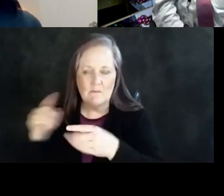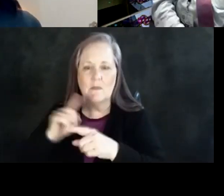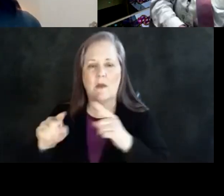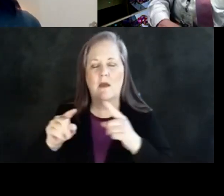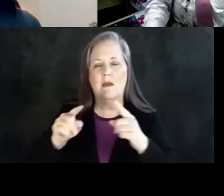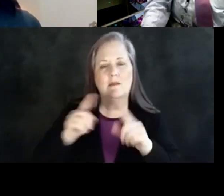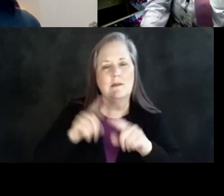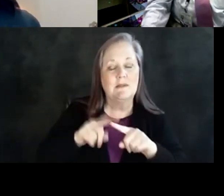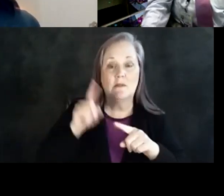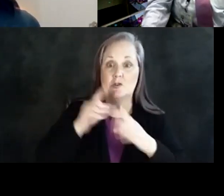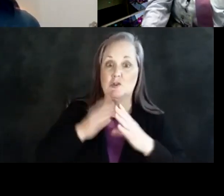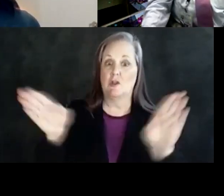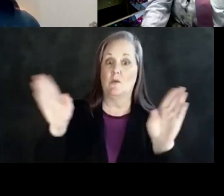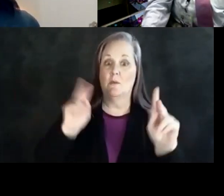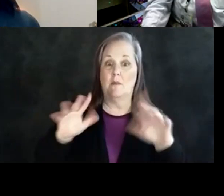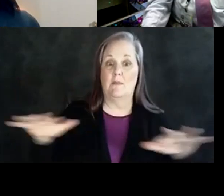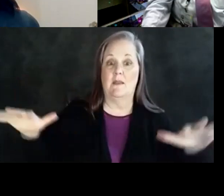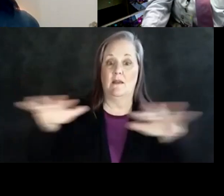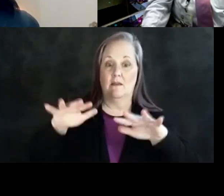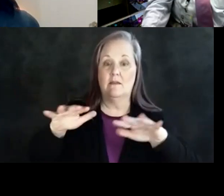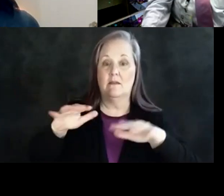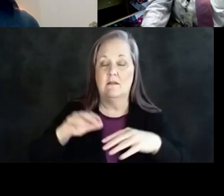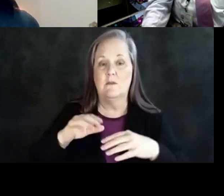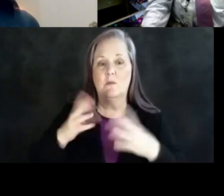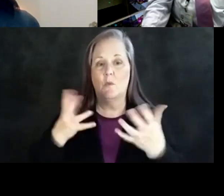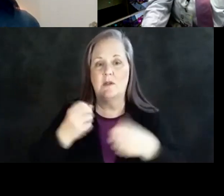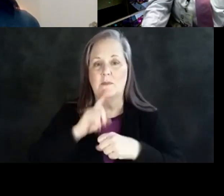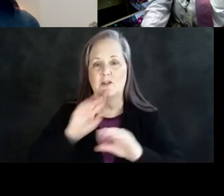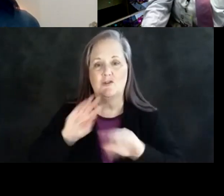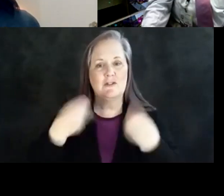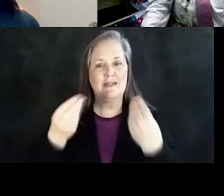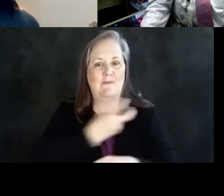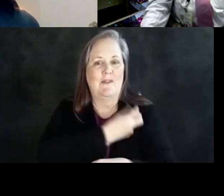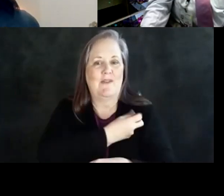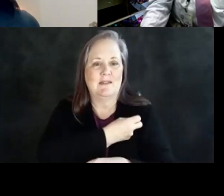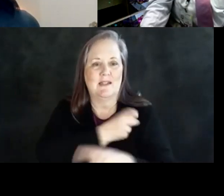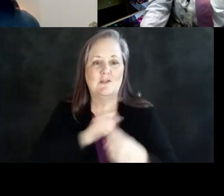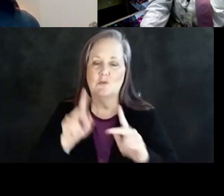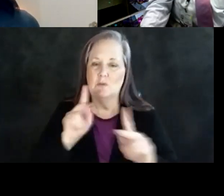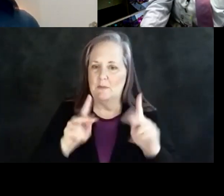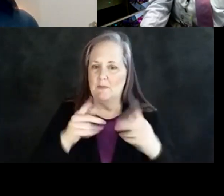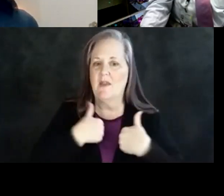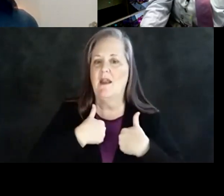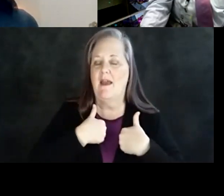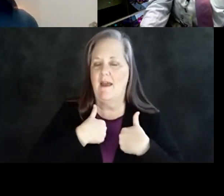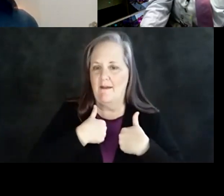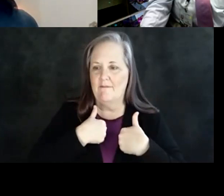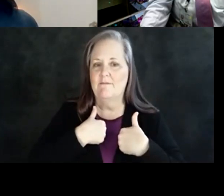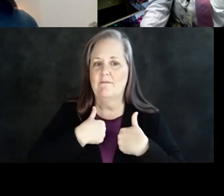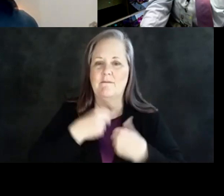would like to be able to get the vaccine to even those that may have difficulty